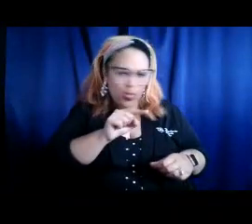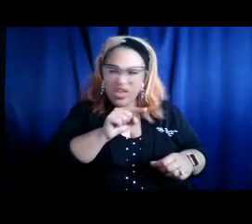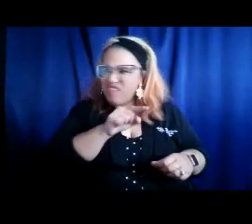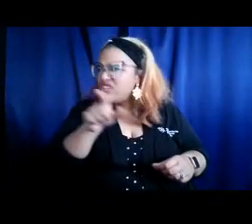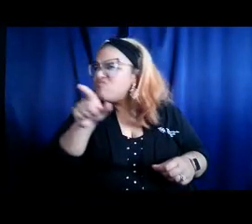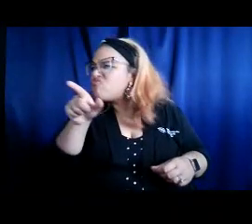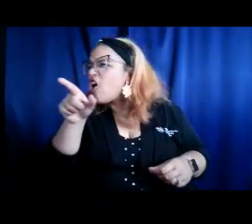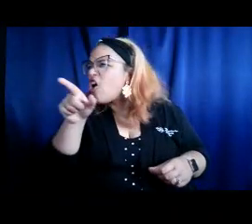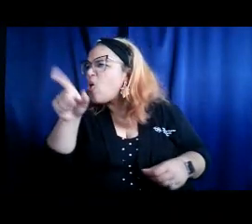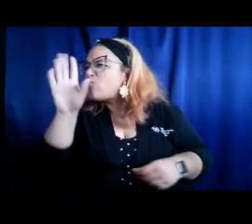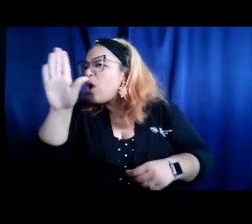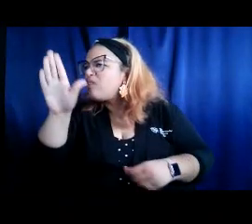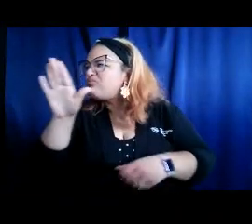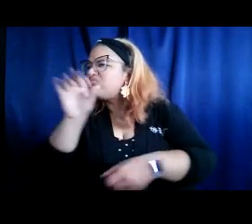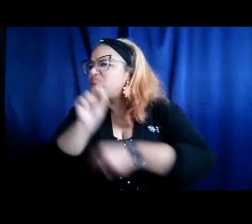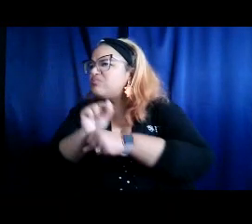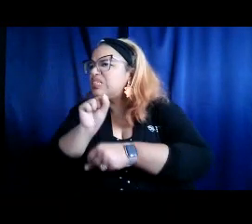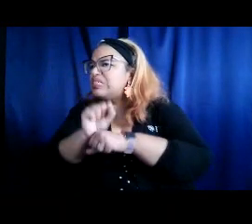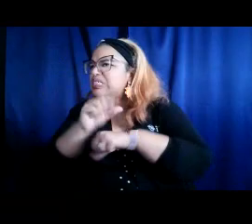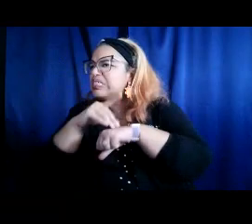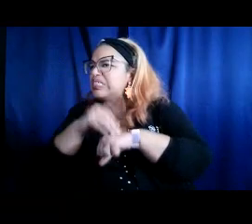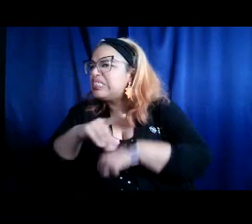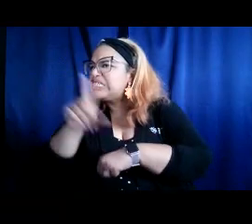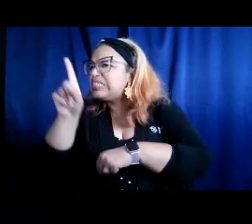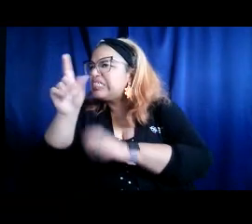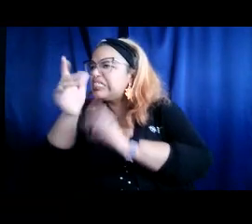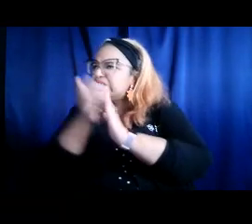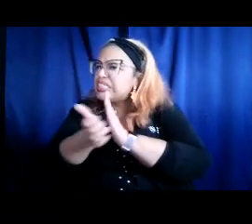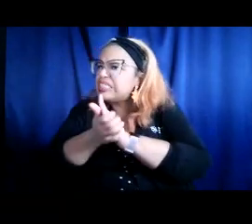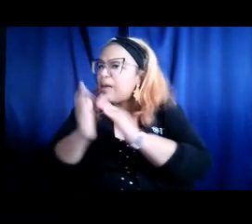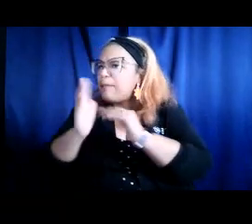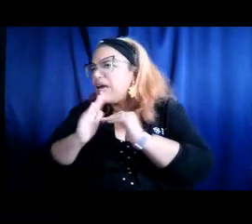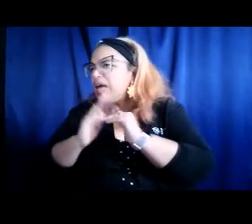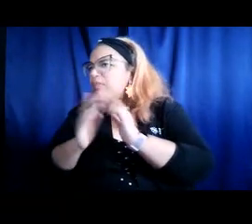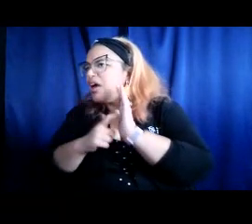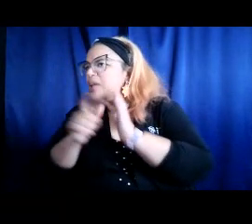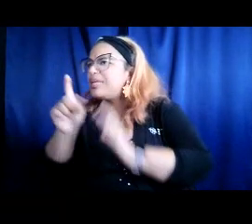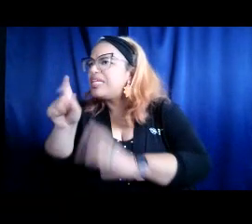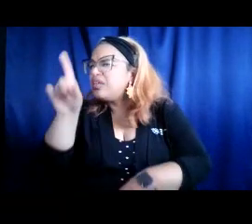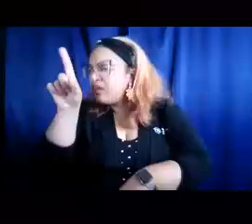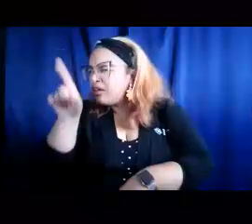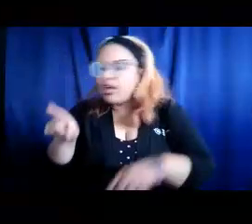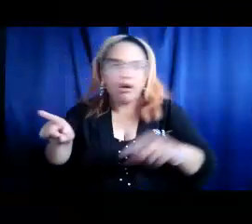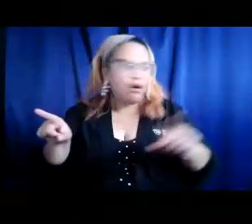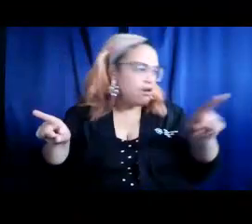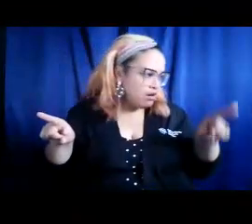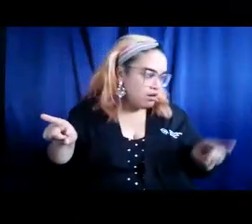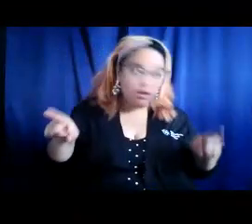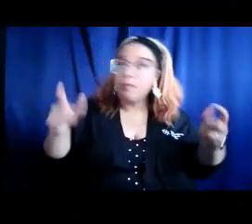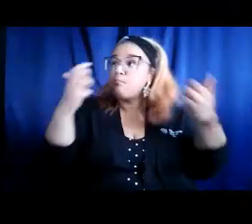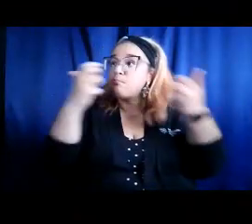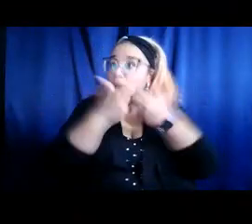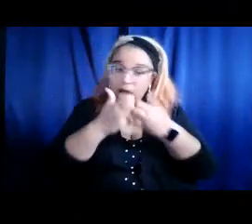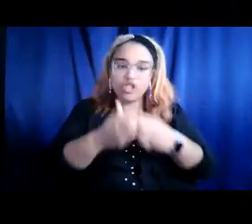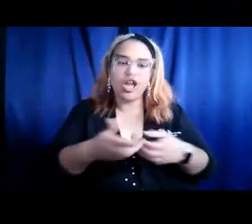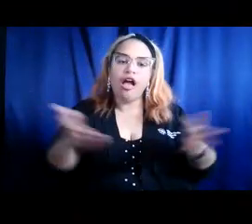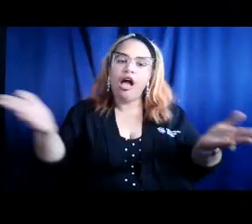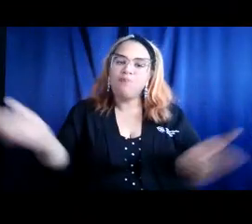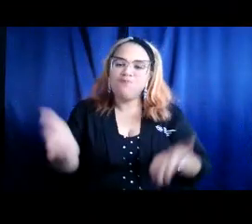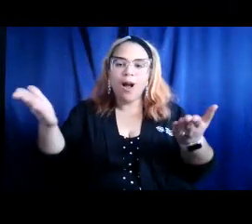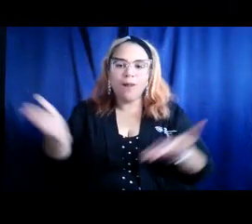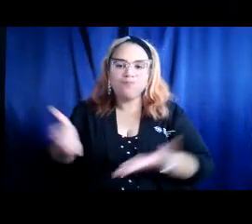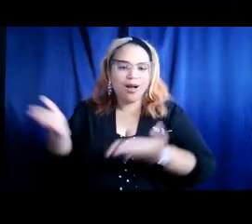help connect you with qualified job seekers with disabilities who are ready to contribute to your success. OOD offers